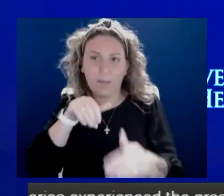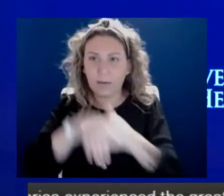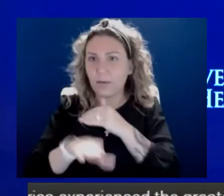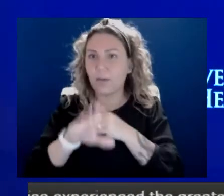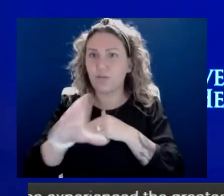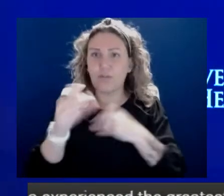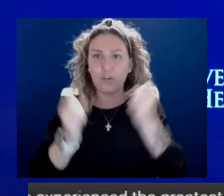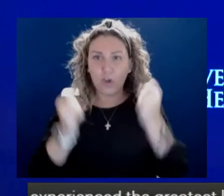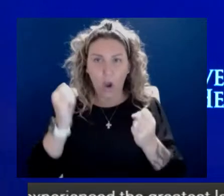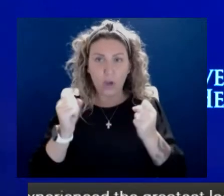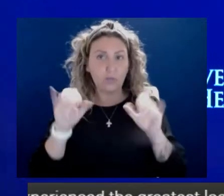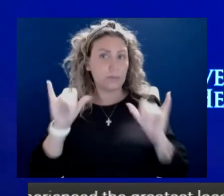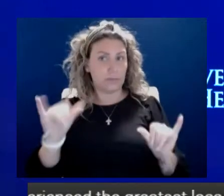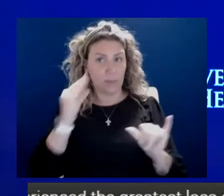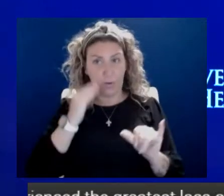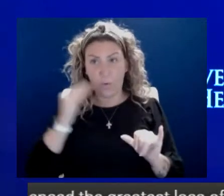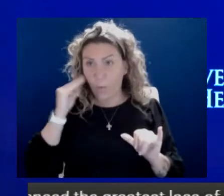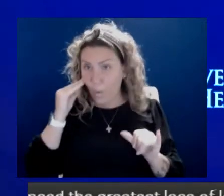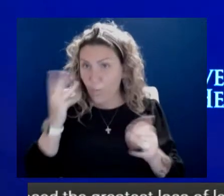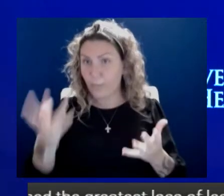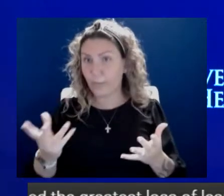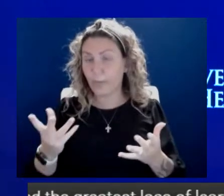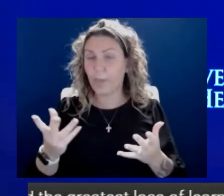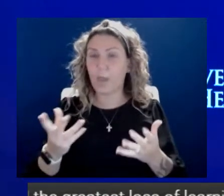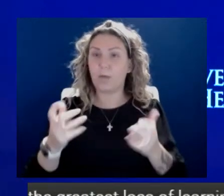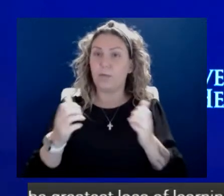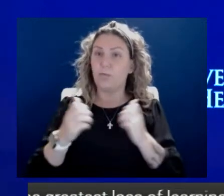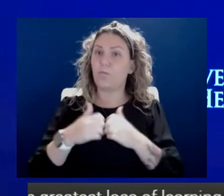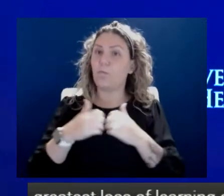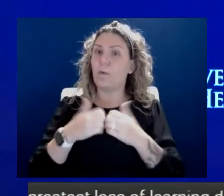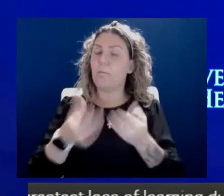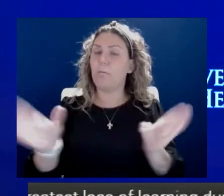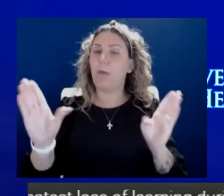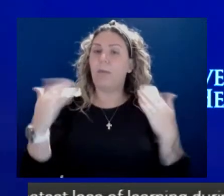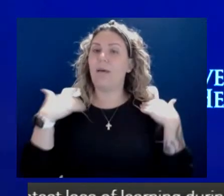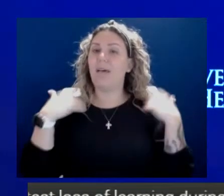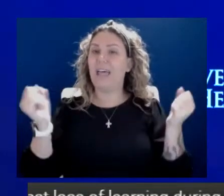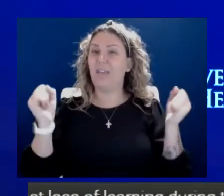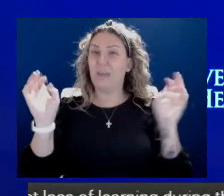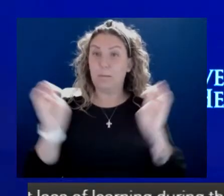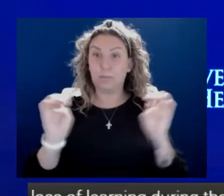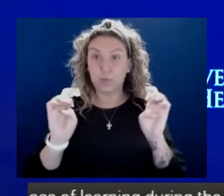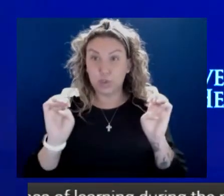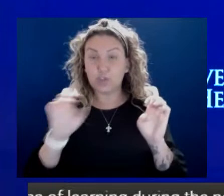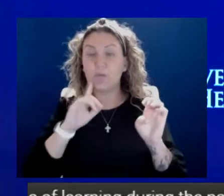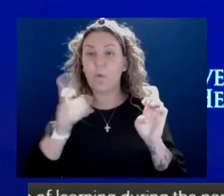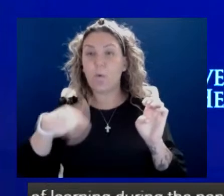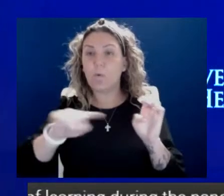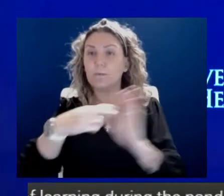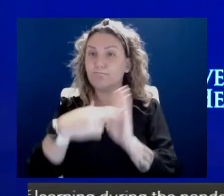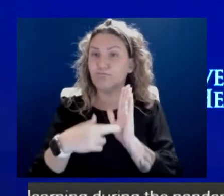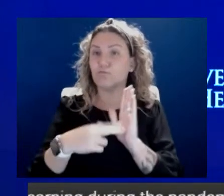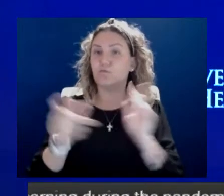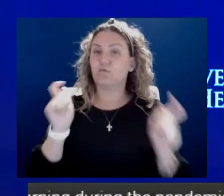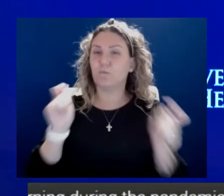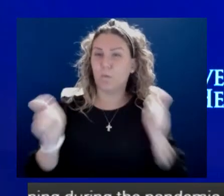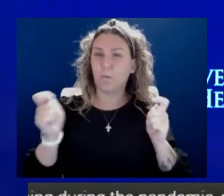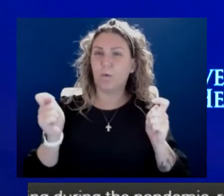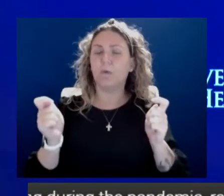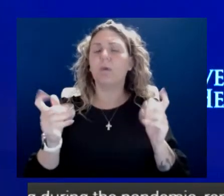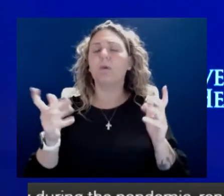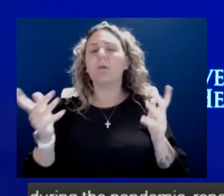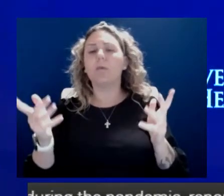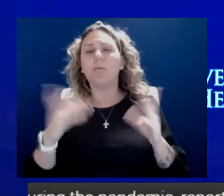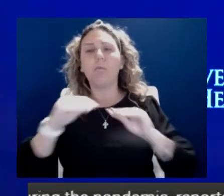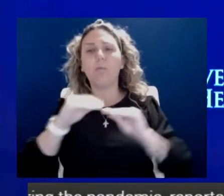actually stay at home, especially under the public health emergency, that those kind of regulations before that have really allowed more